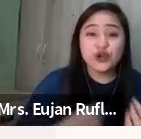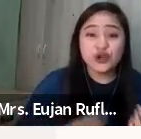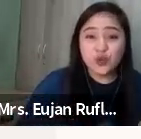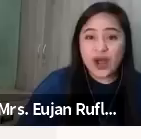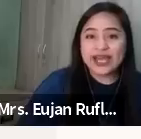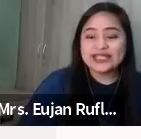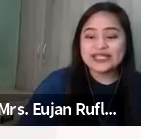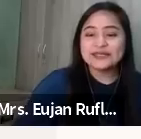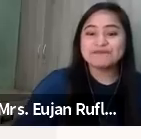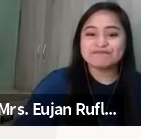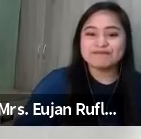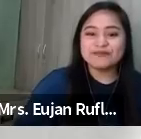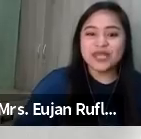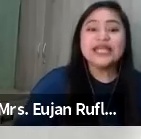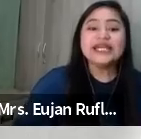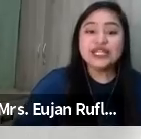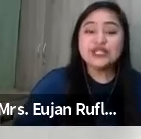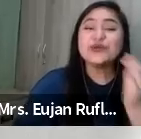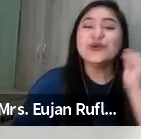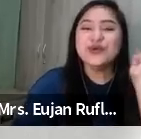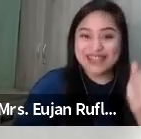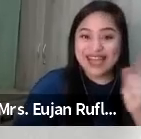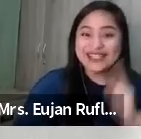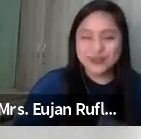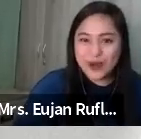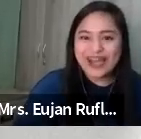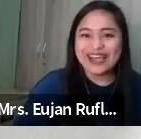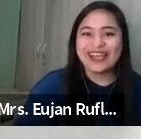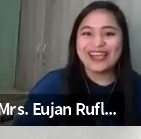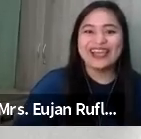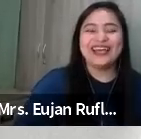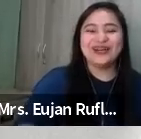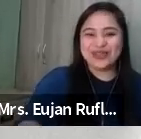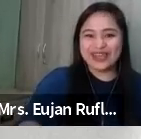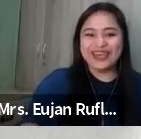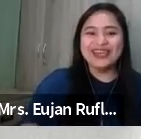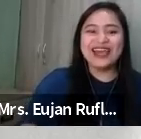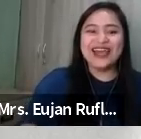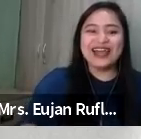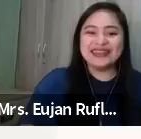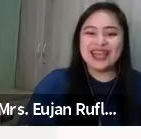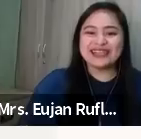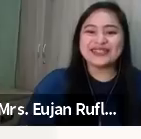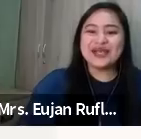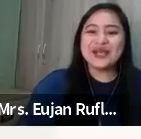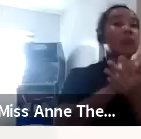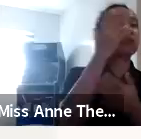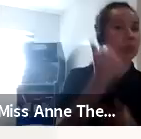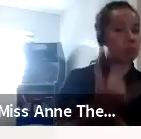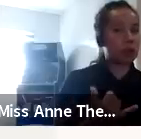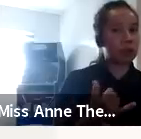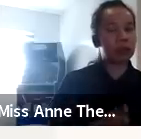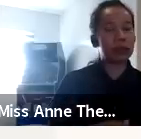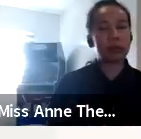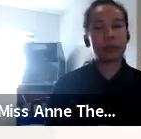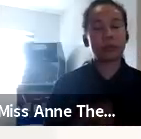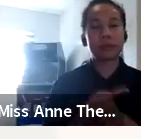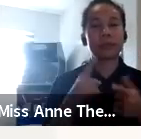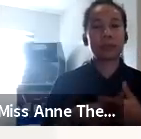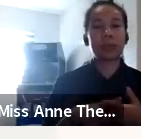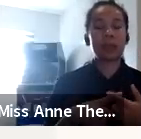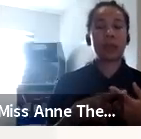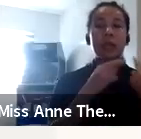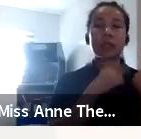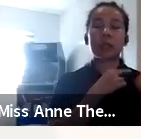turn your whys into that's why. Okay? Next,